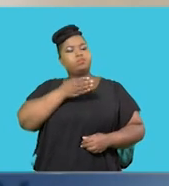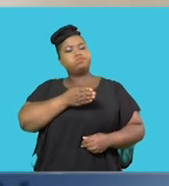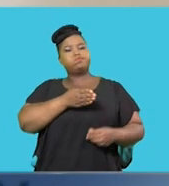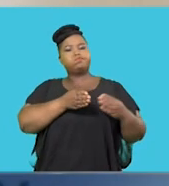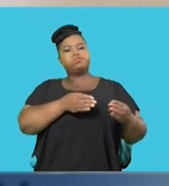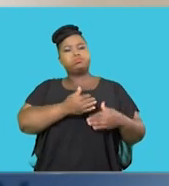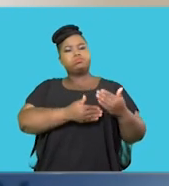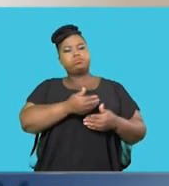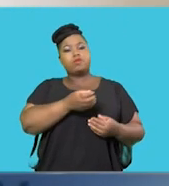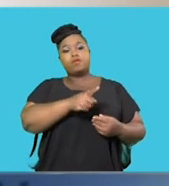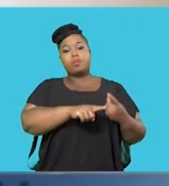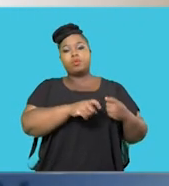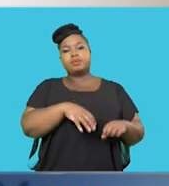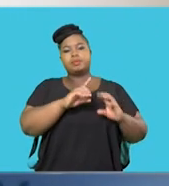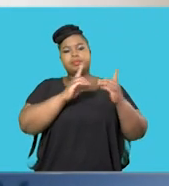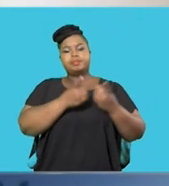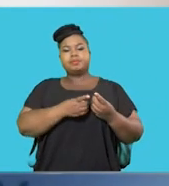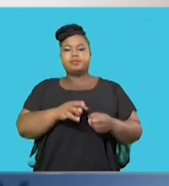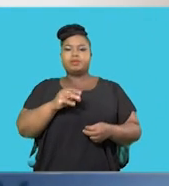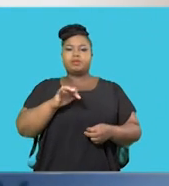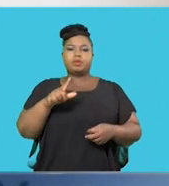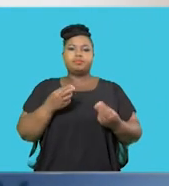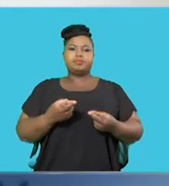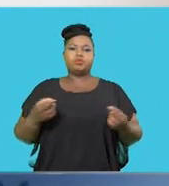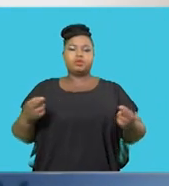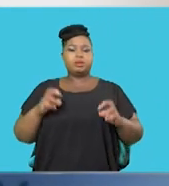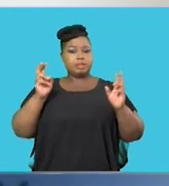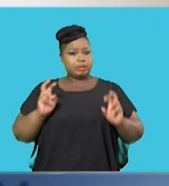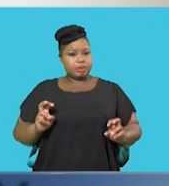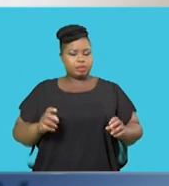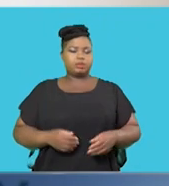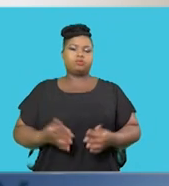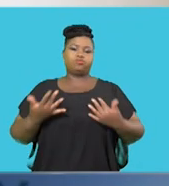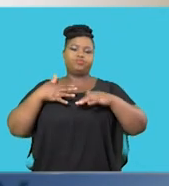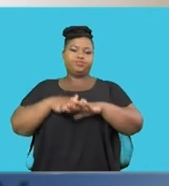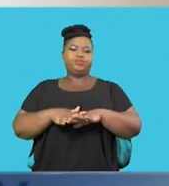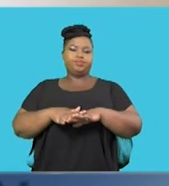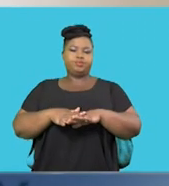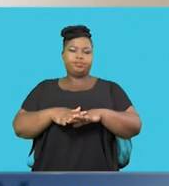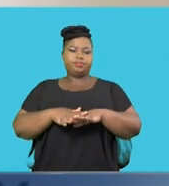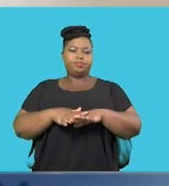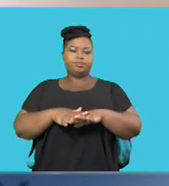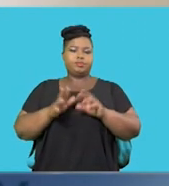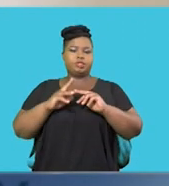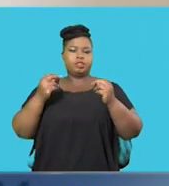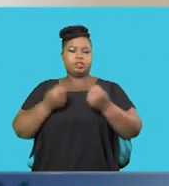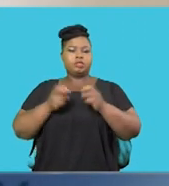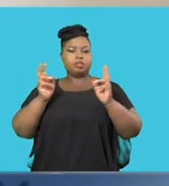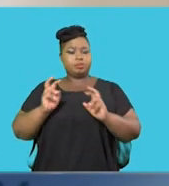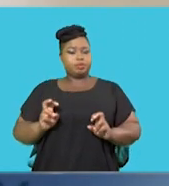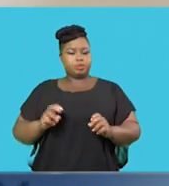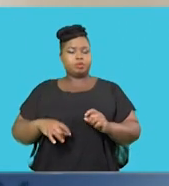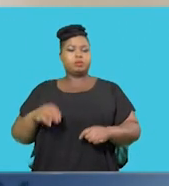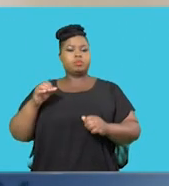rolled out by the Department of Mineral Resources and Energy, which is the integrated National